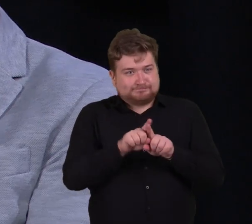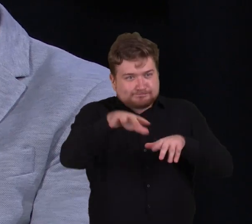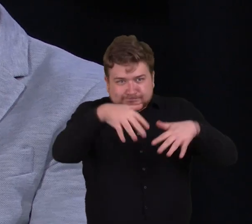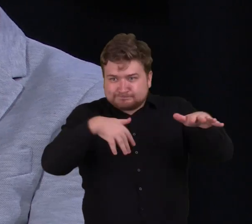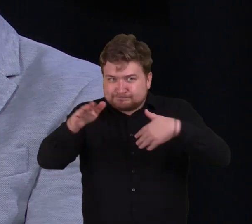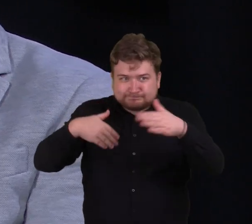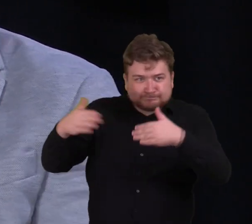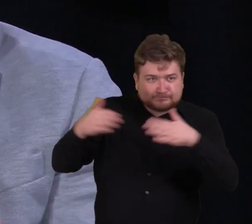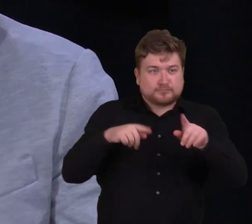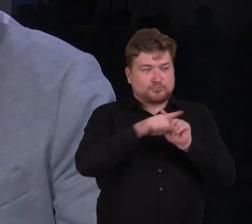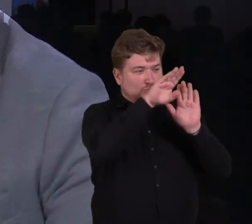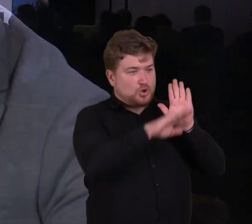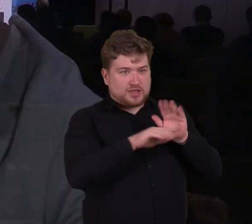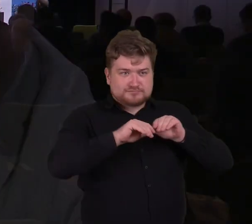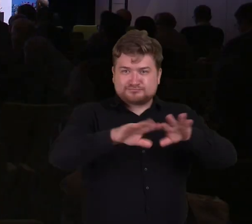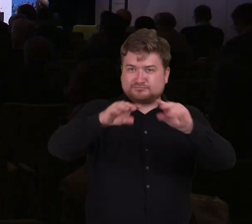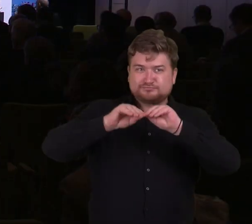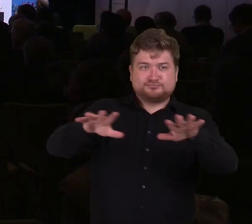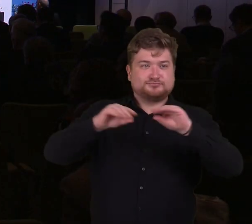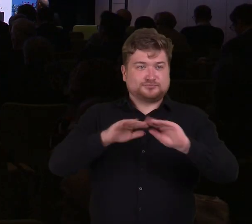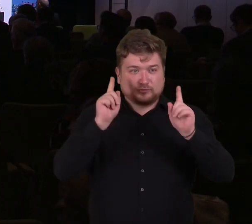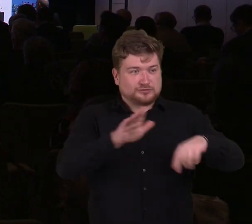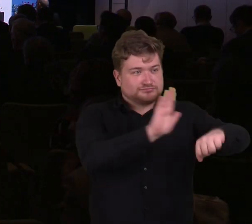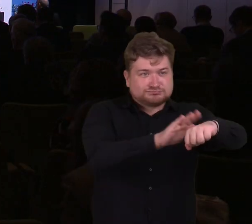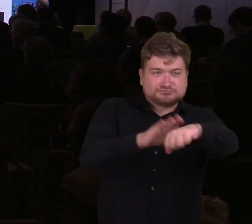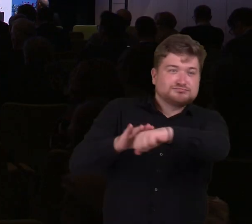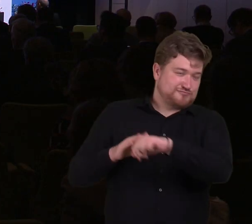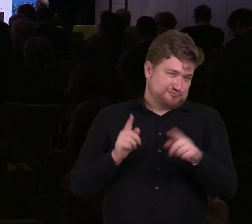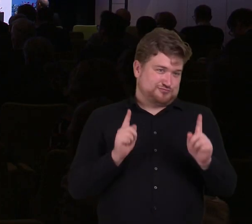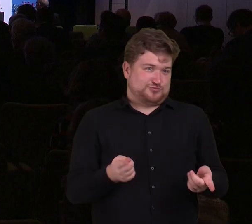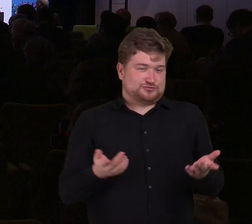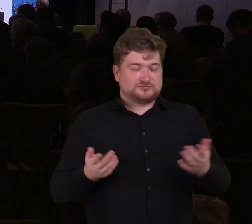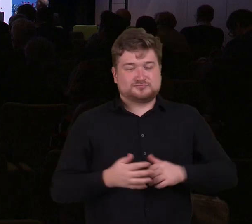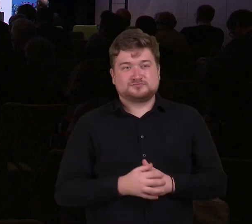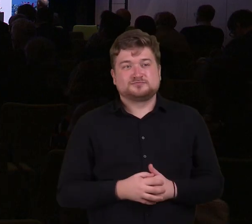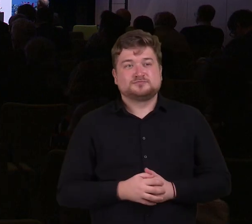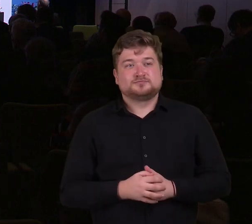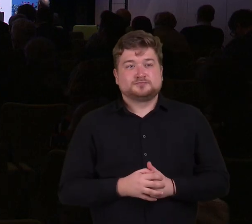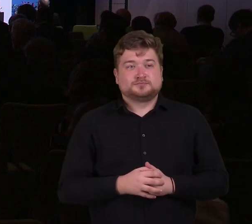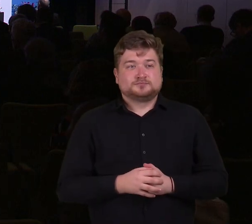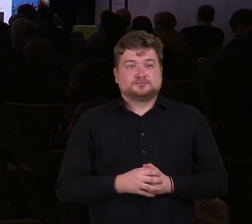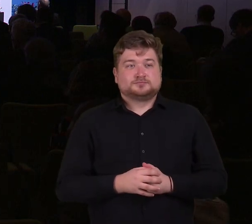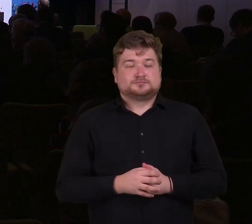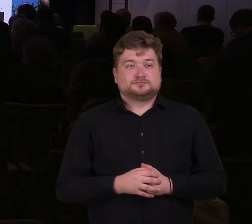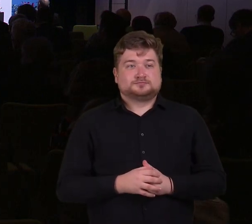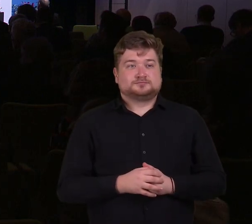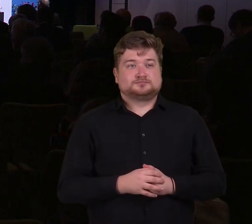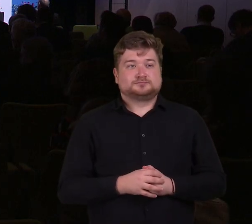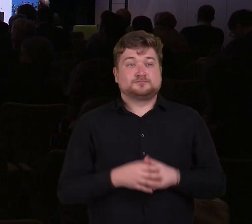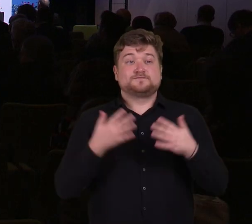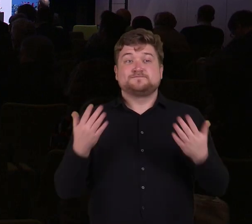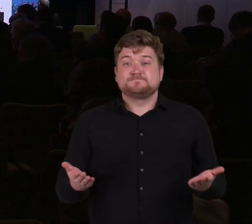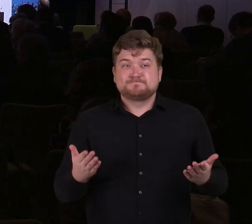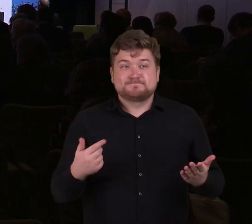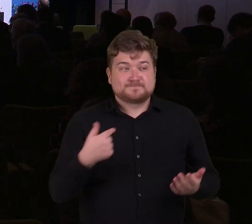describing as well. Thomas? I would also underline the importance of networks like Metrex for an